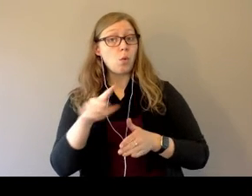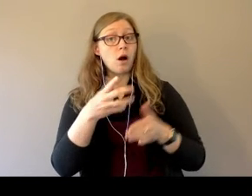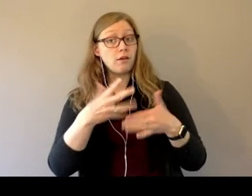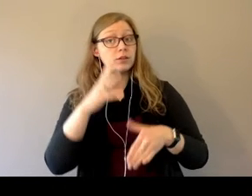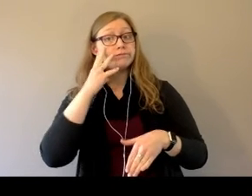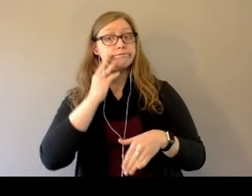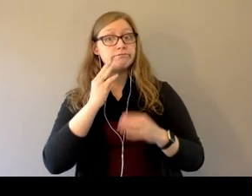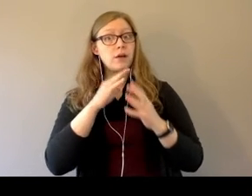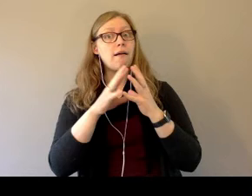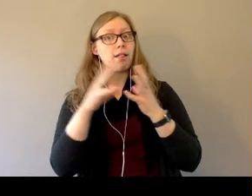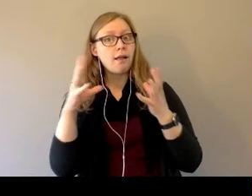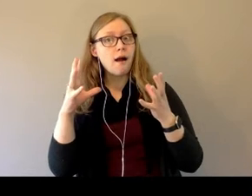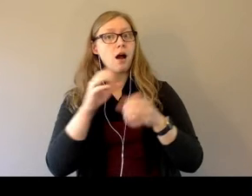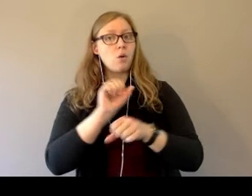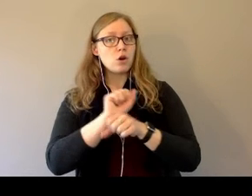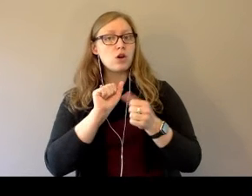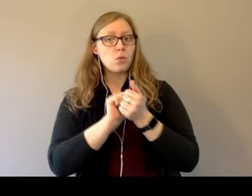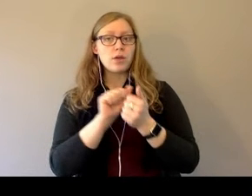when you were in sixth grade.